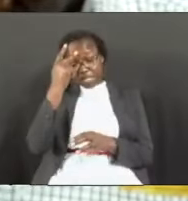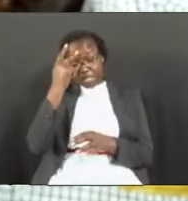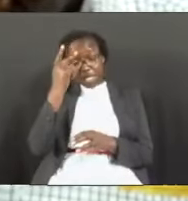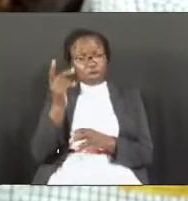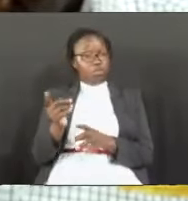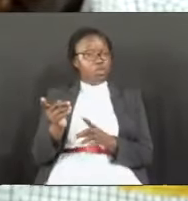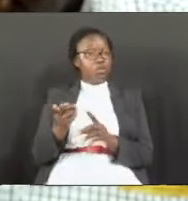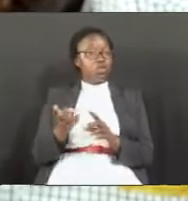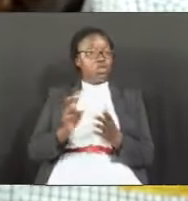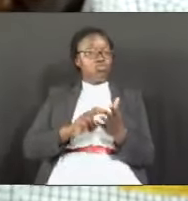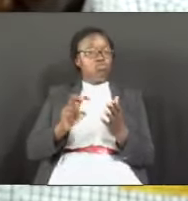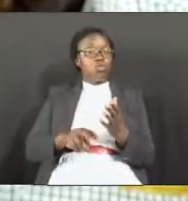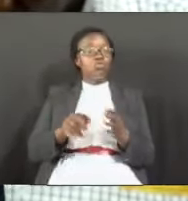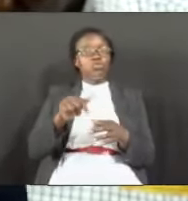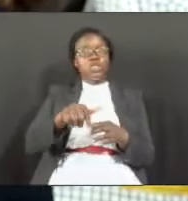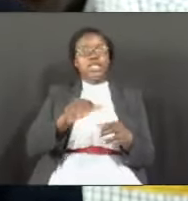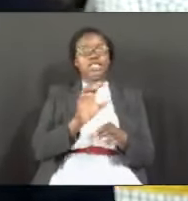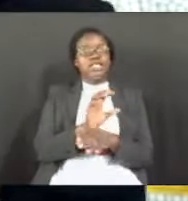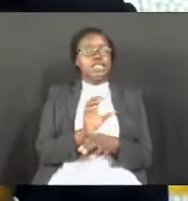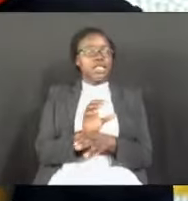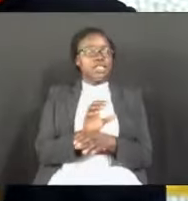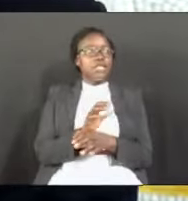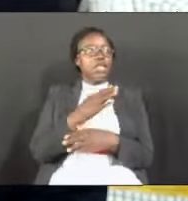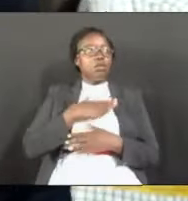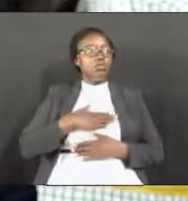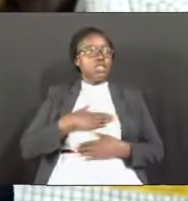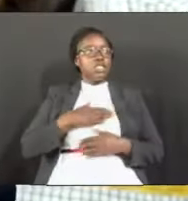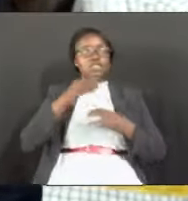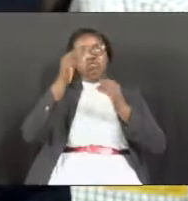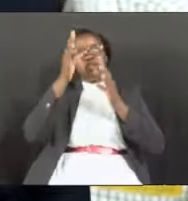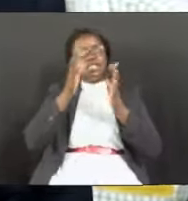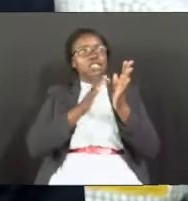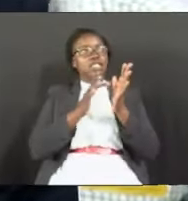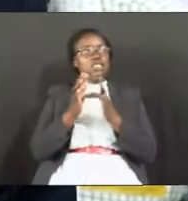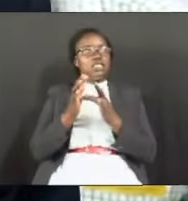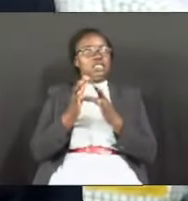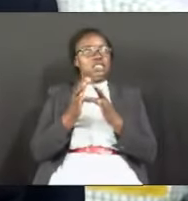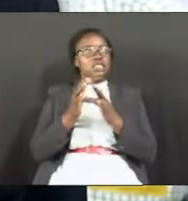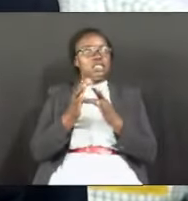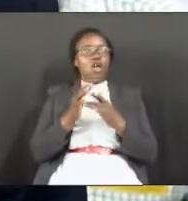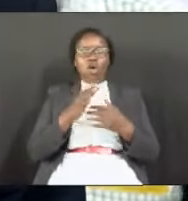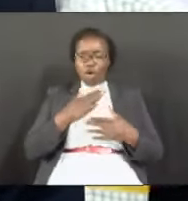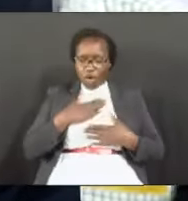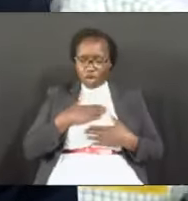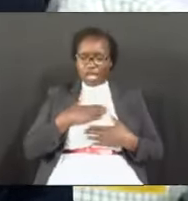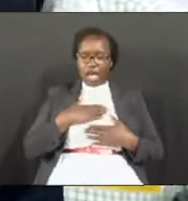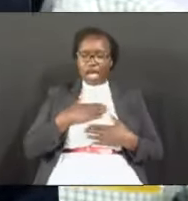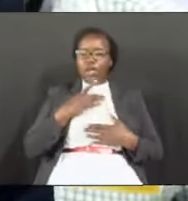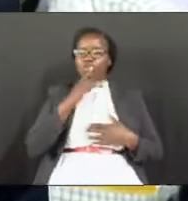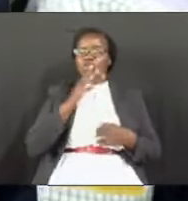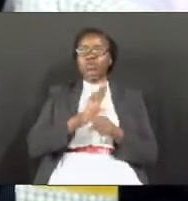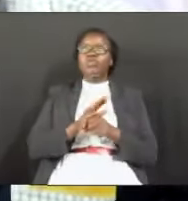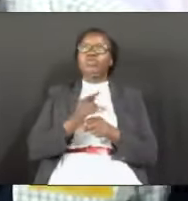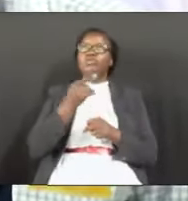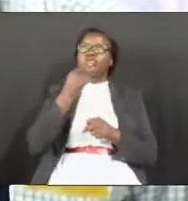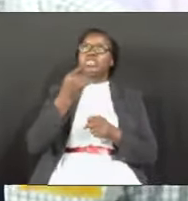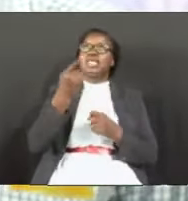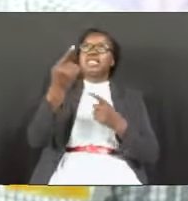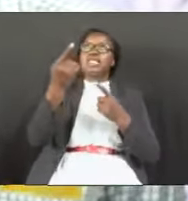today in the church, please, Father, Jesus, honor your promise. You said, come unto